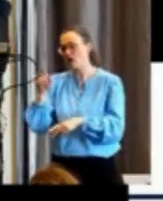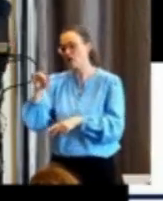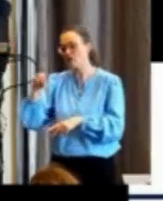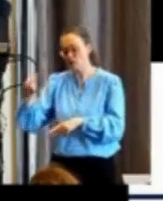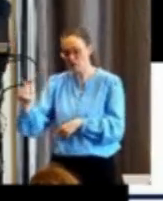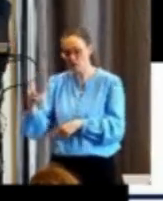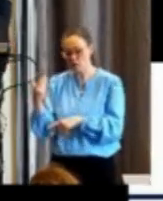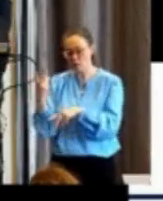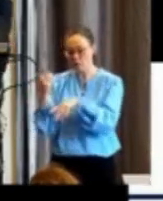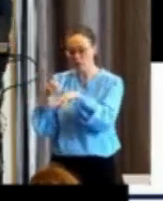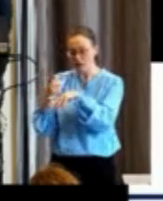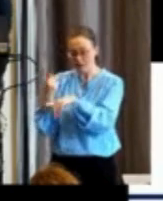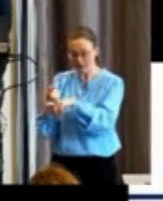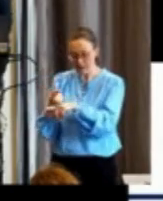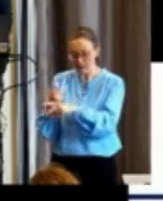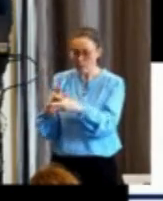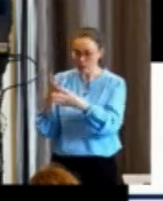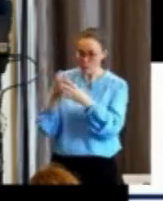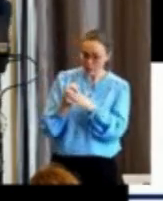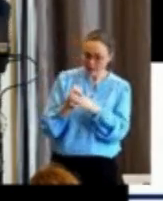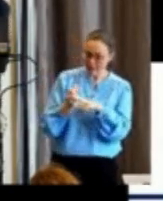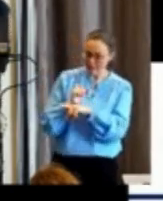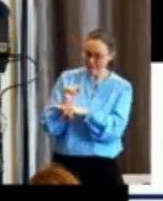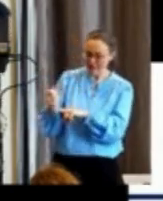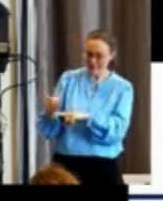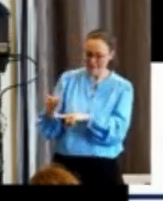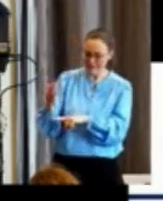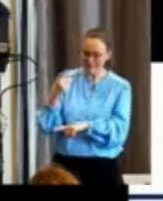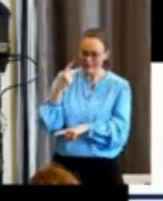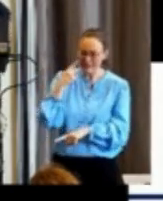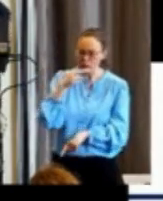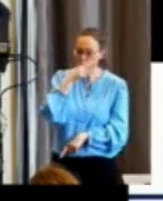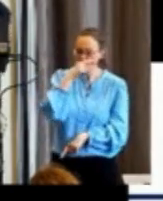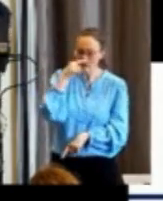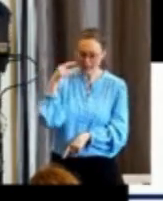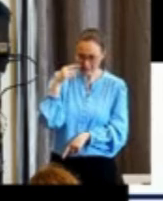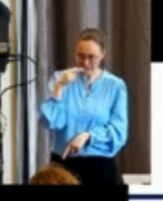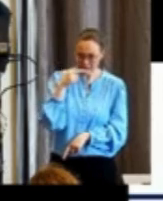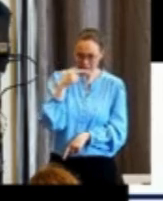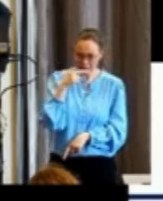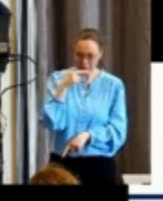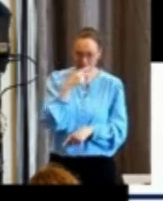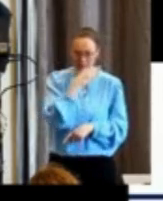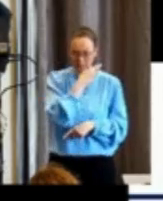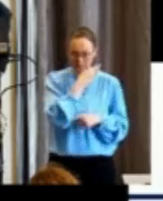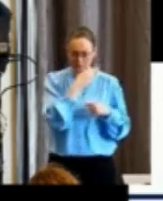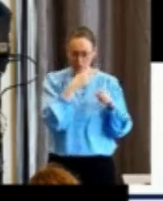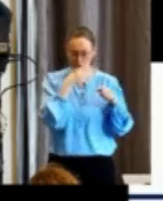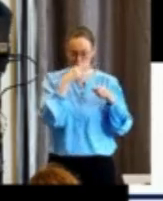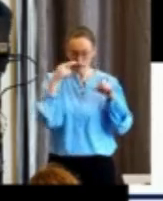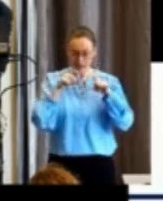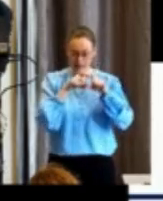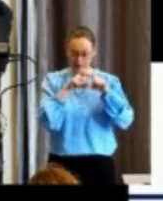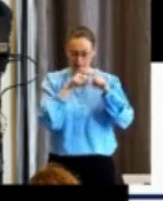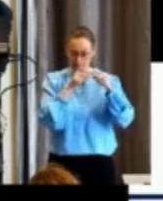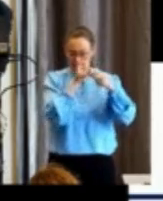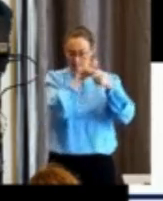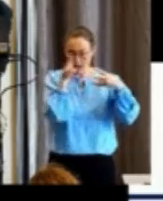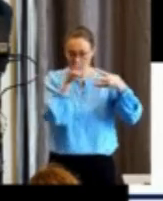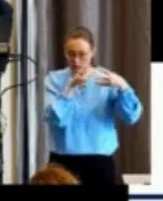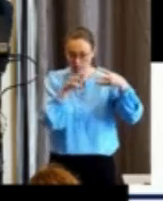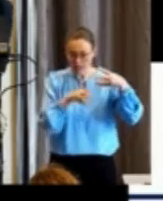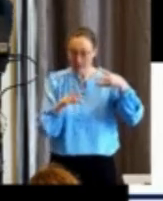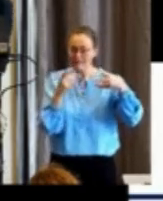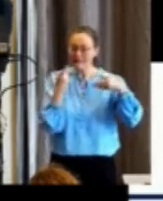and Binks. And they found that there's, what I've highlighted in these red boxes, along the red bars are